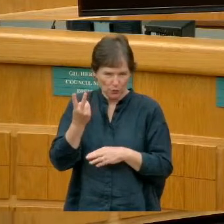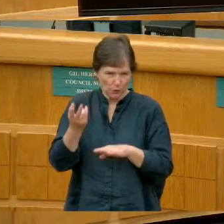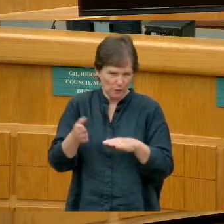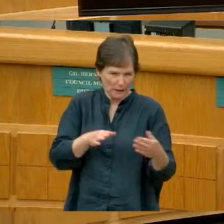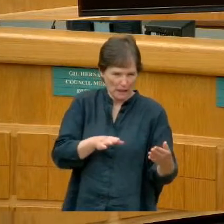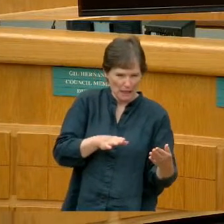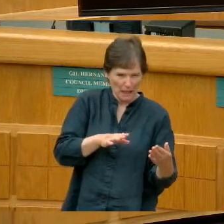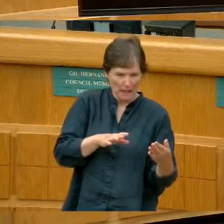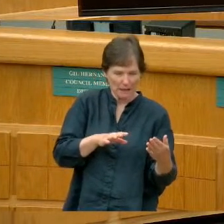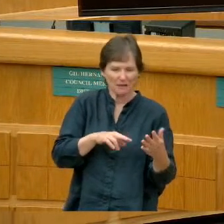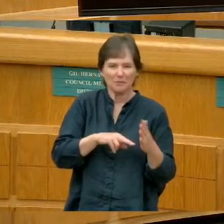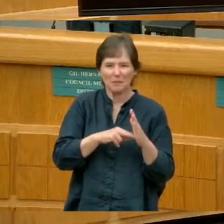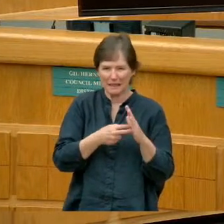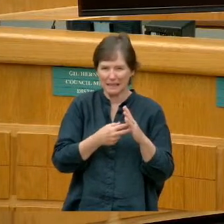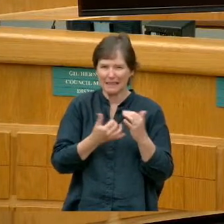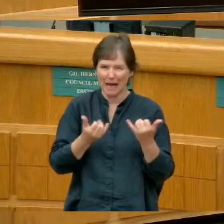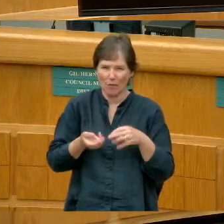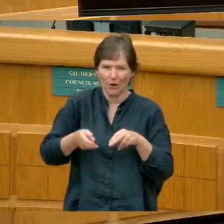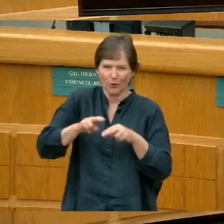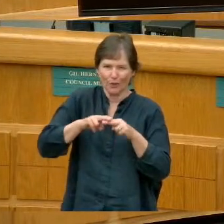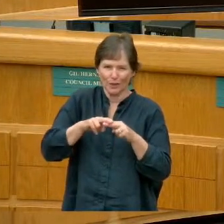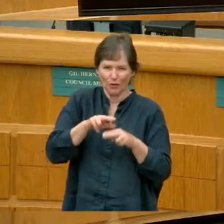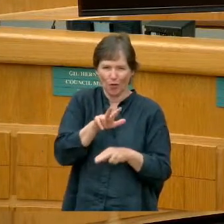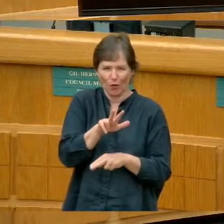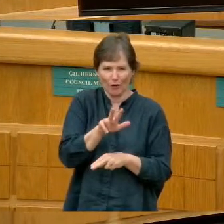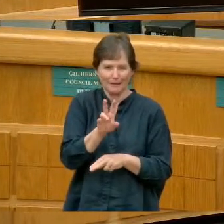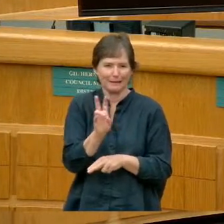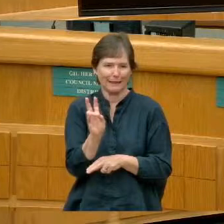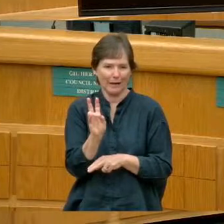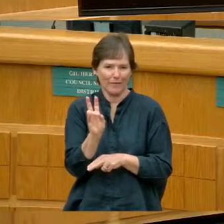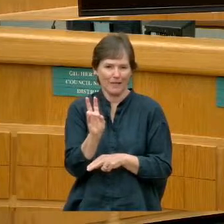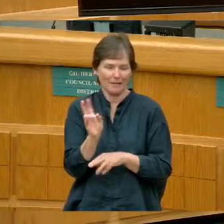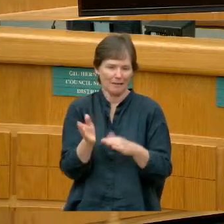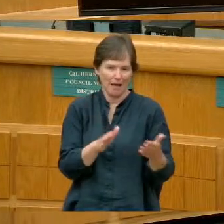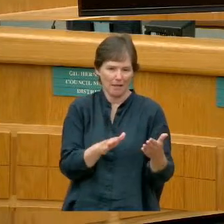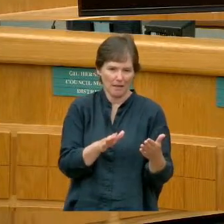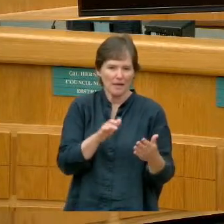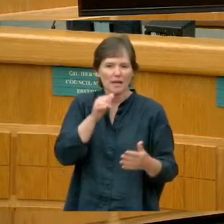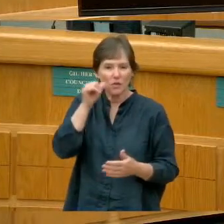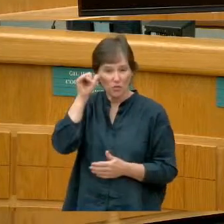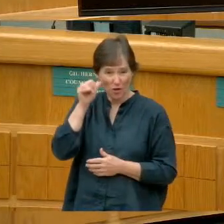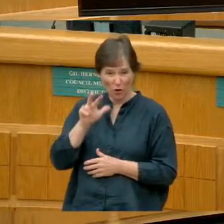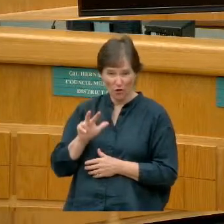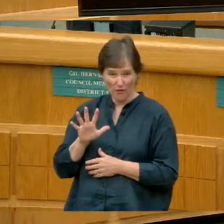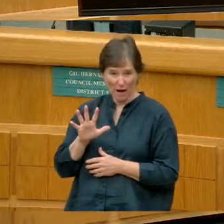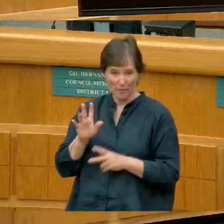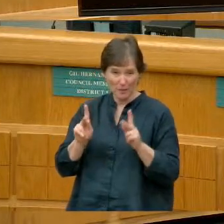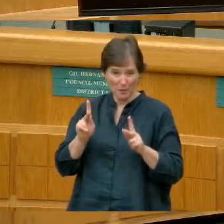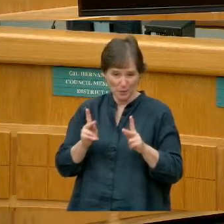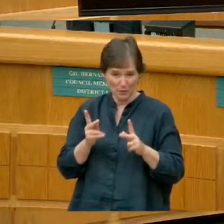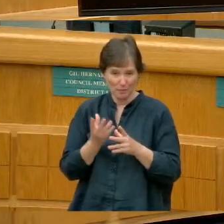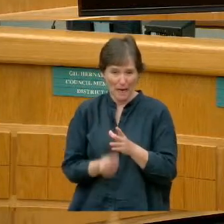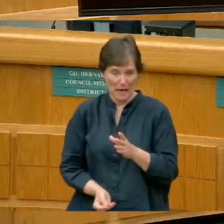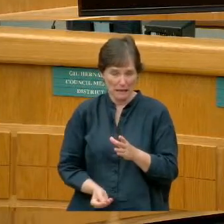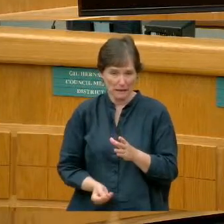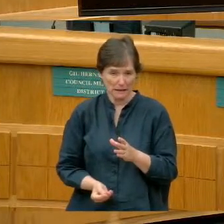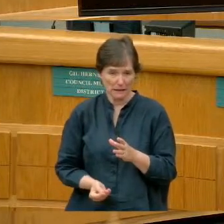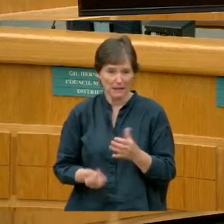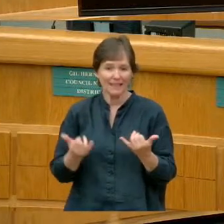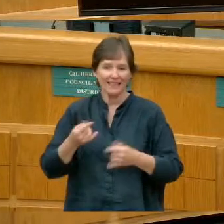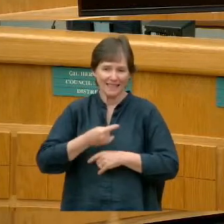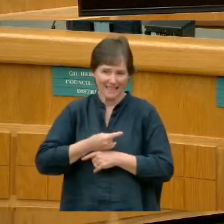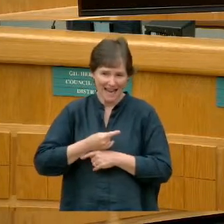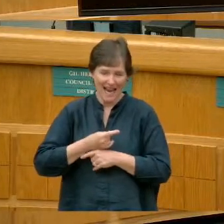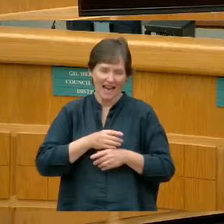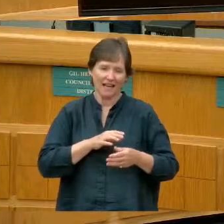the beginning of counting this is 37. Yesterday it was 35, and you can see a lot of the deaths have taken